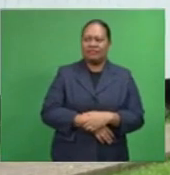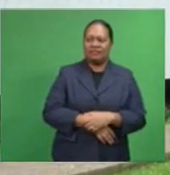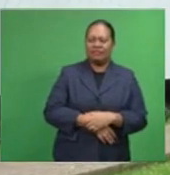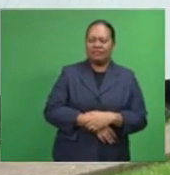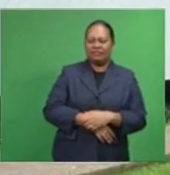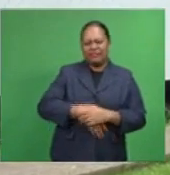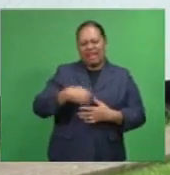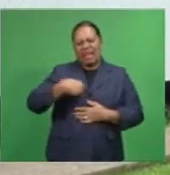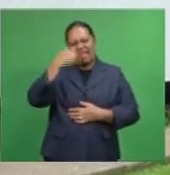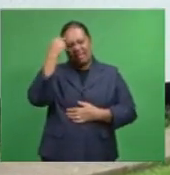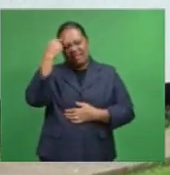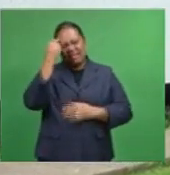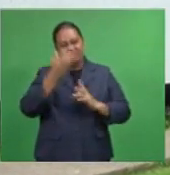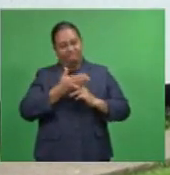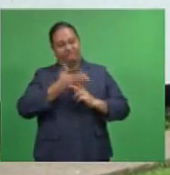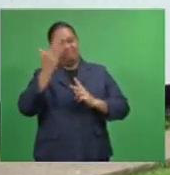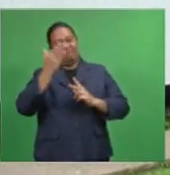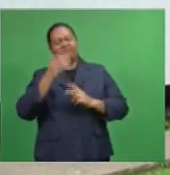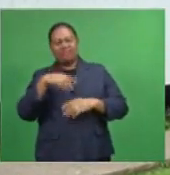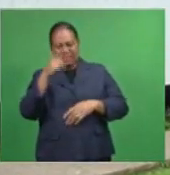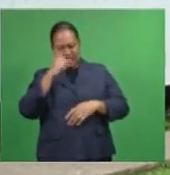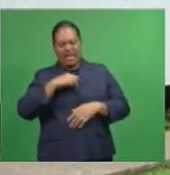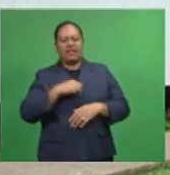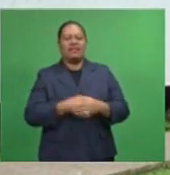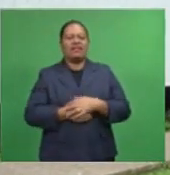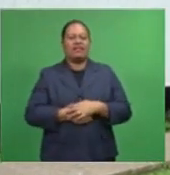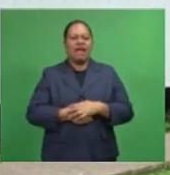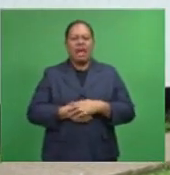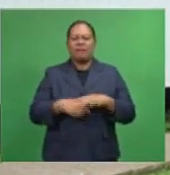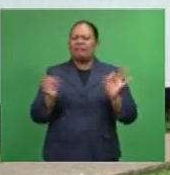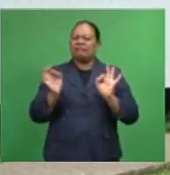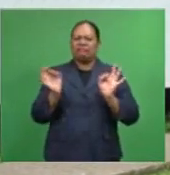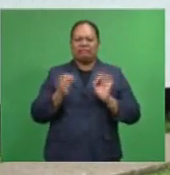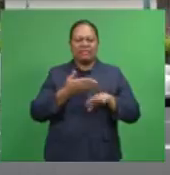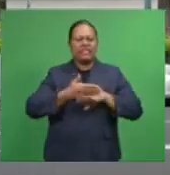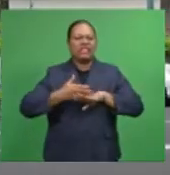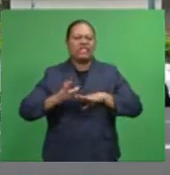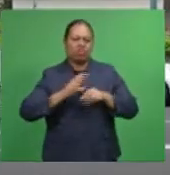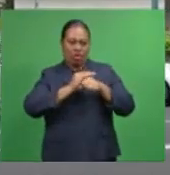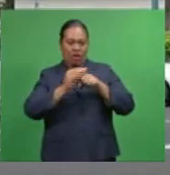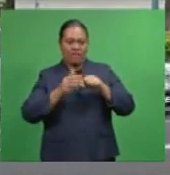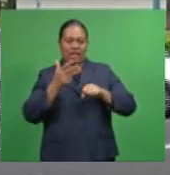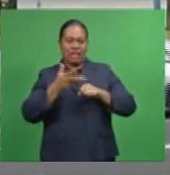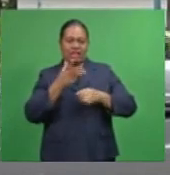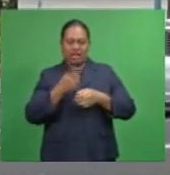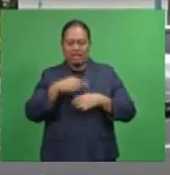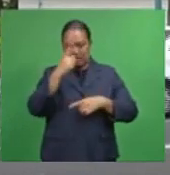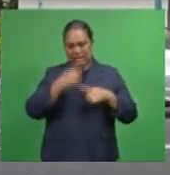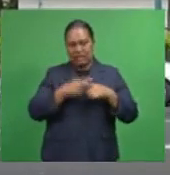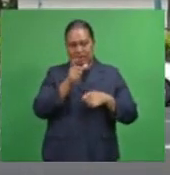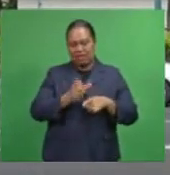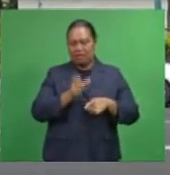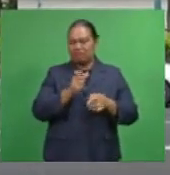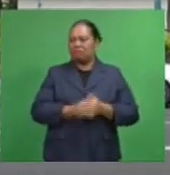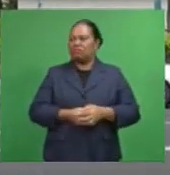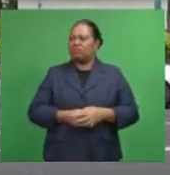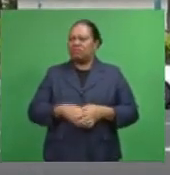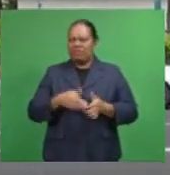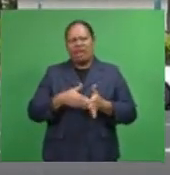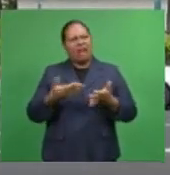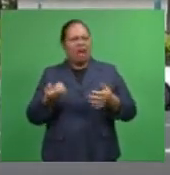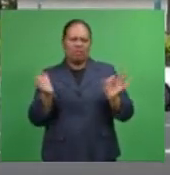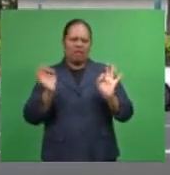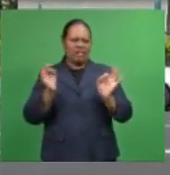I think the restrictions can be lifted because there's no more new cases. So it's been so many days we had no cases,